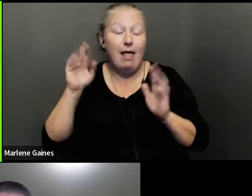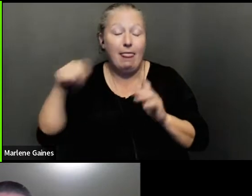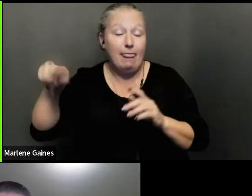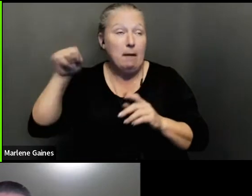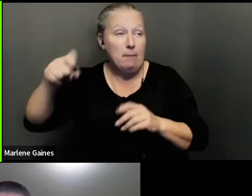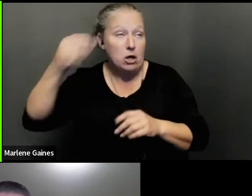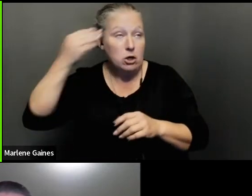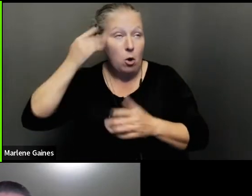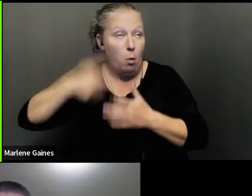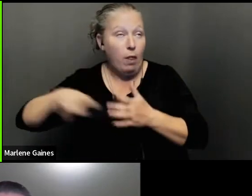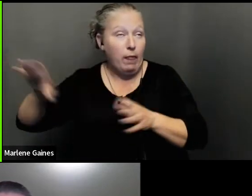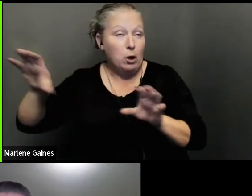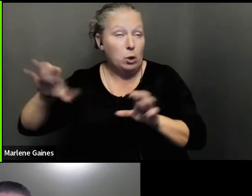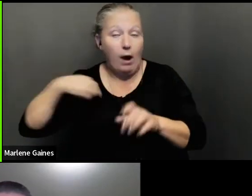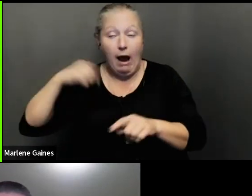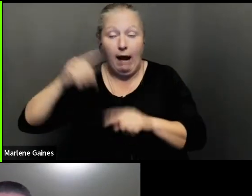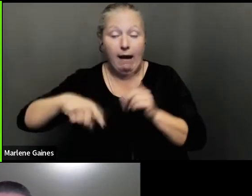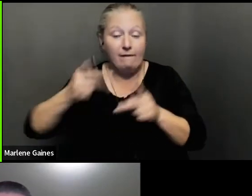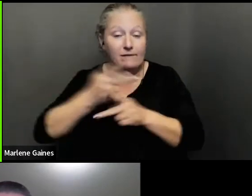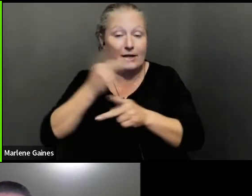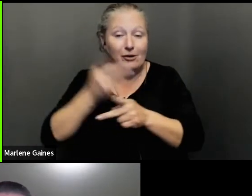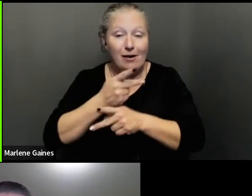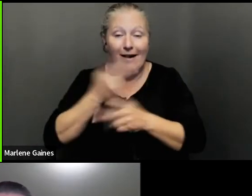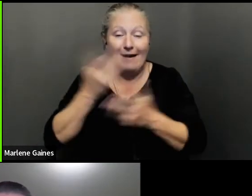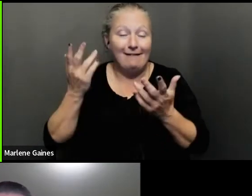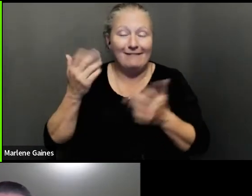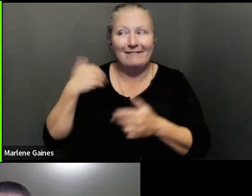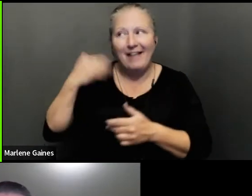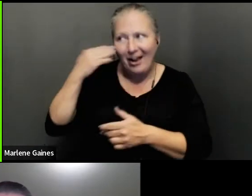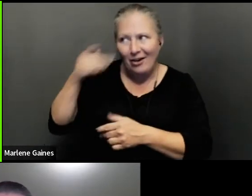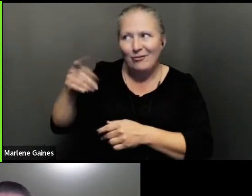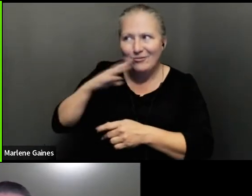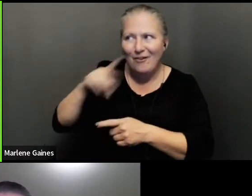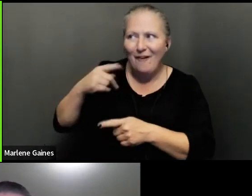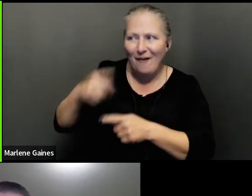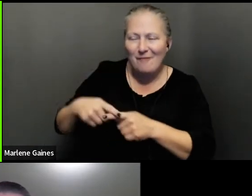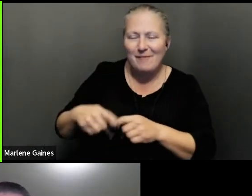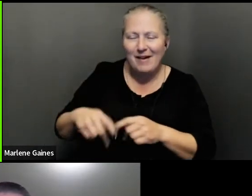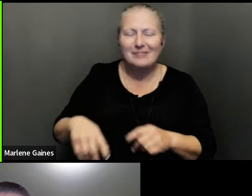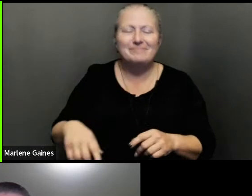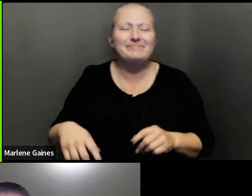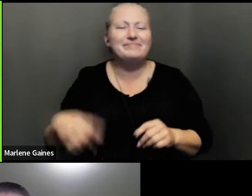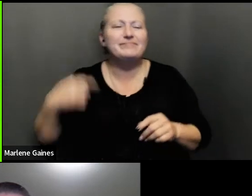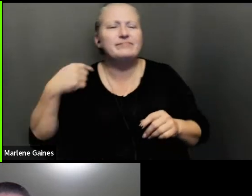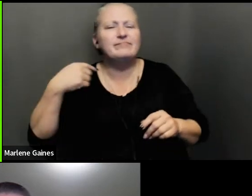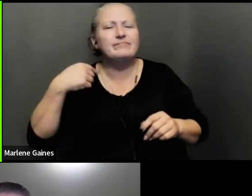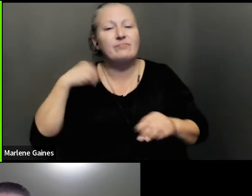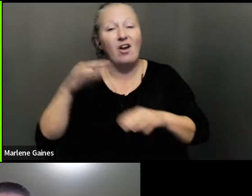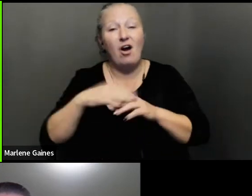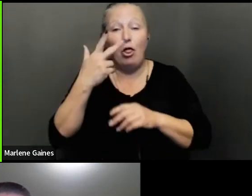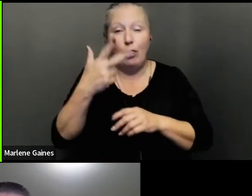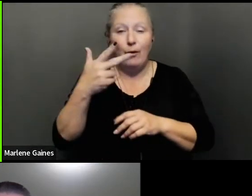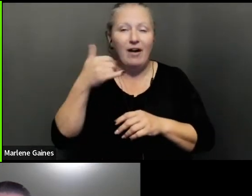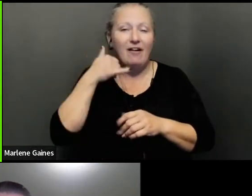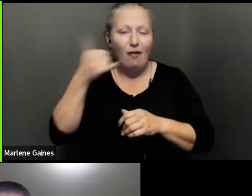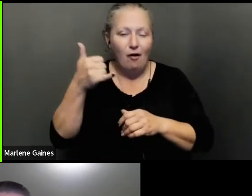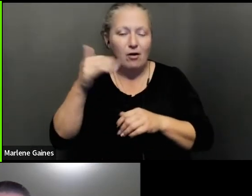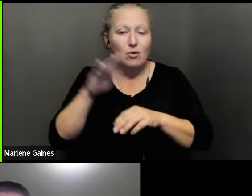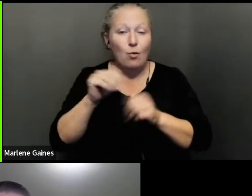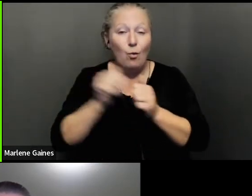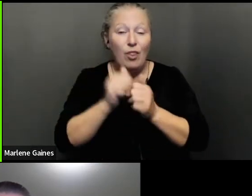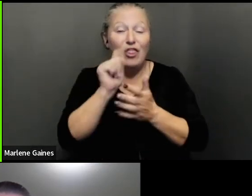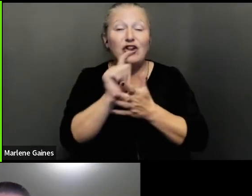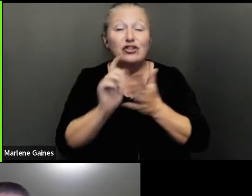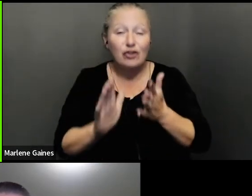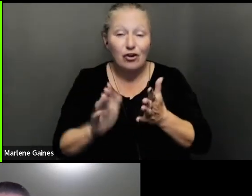what they're doing. I can't figure it out. I know exactly what you're saying. So we were on 3 phone calls with our attorneys